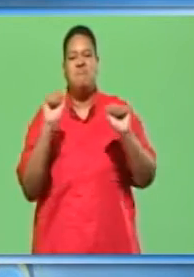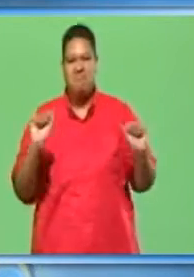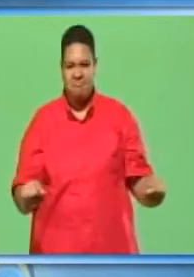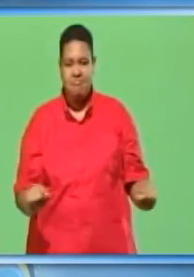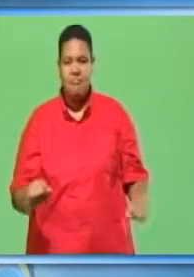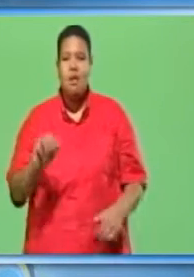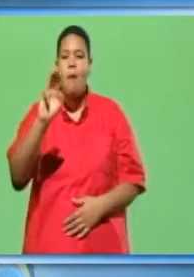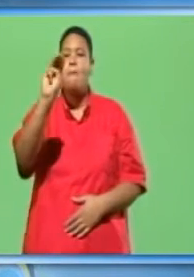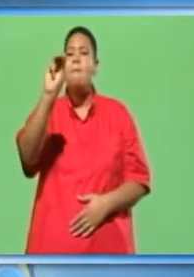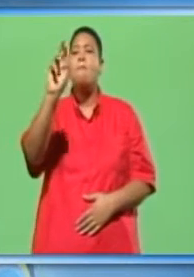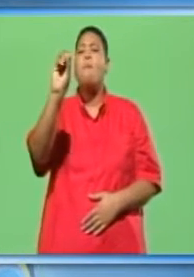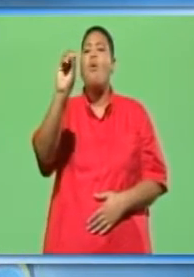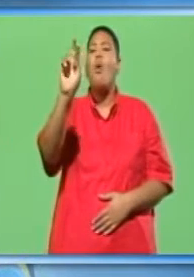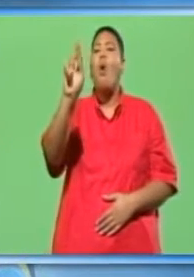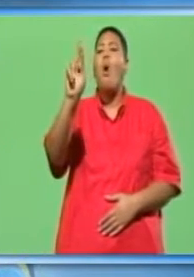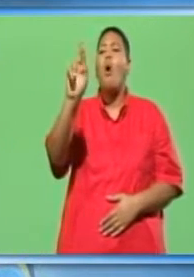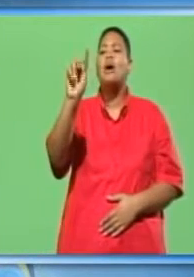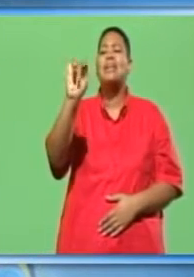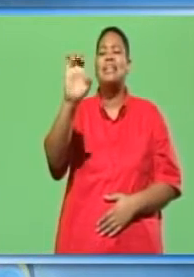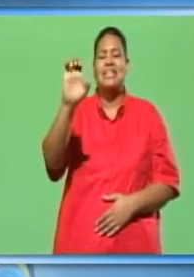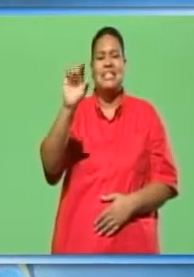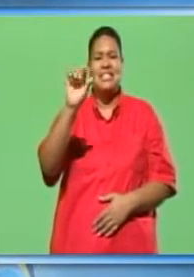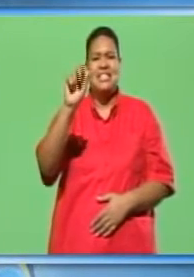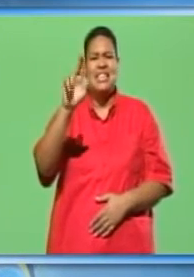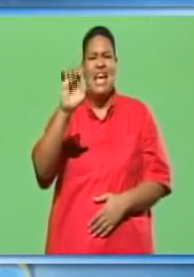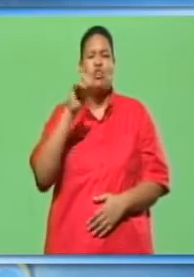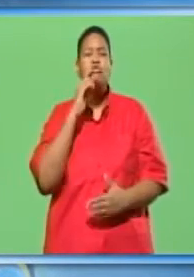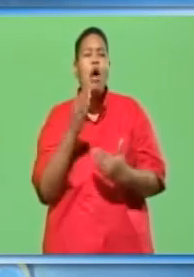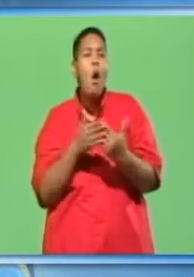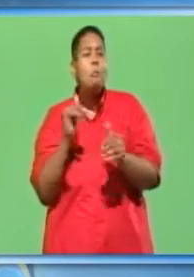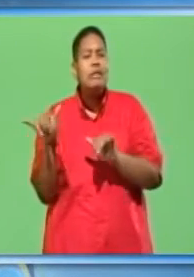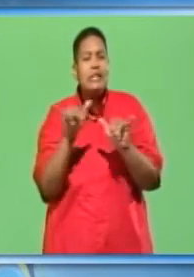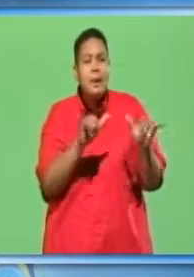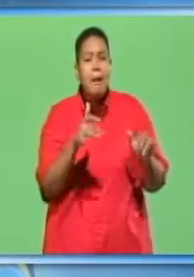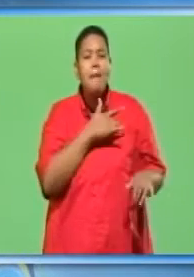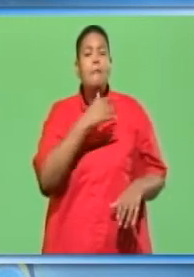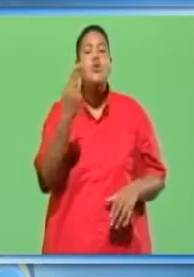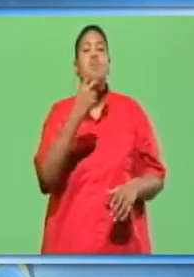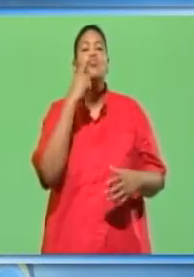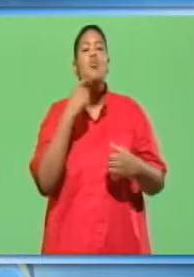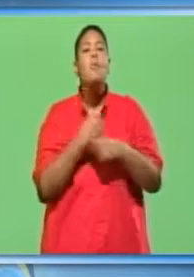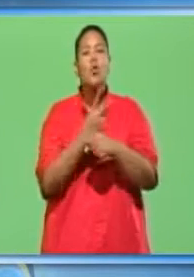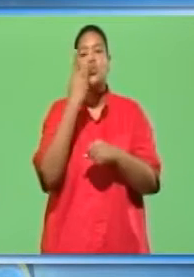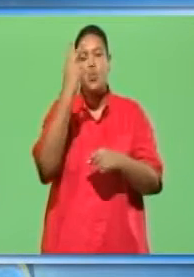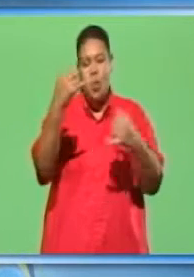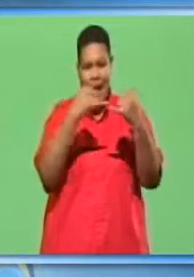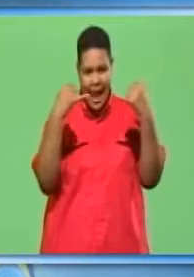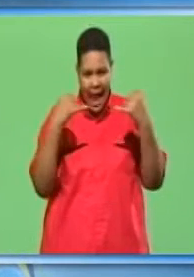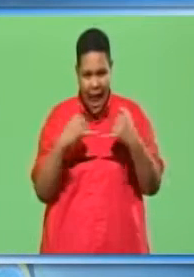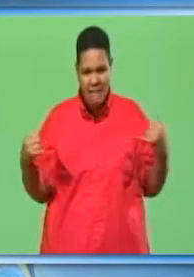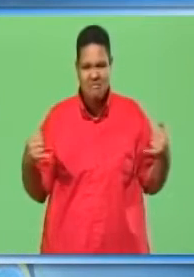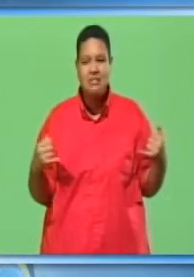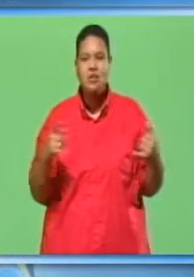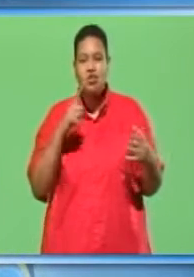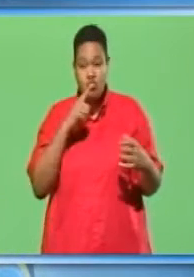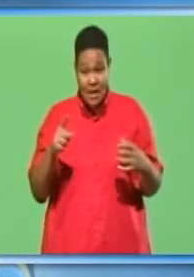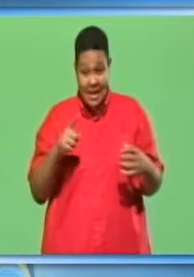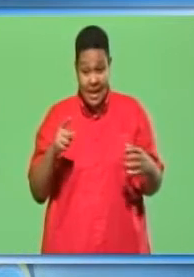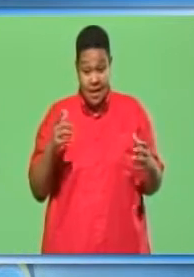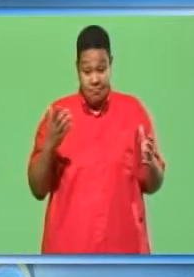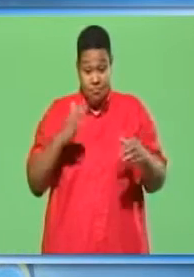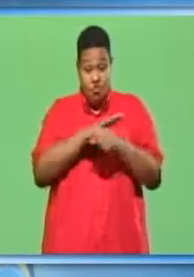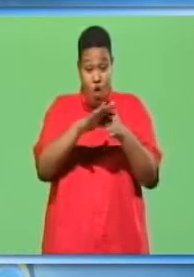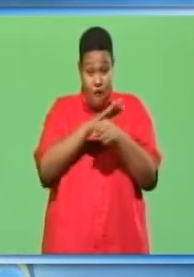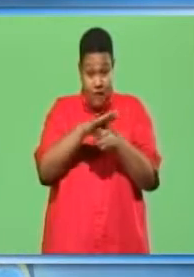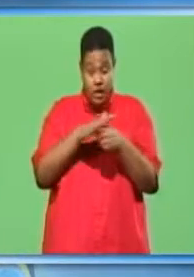Mortise gauge. A mortise gauge is similar to a marking gauge and is used to produce two lines parallel to an edge or